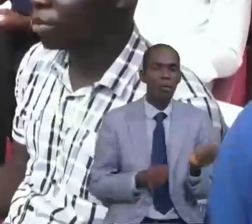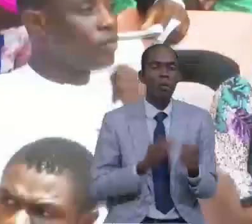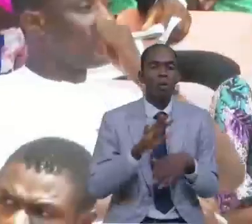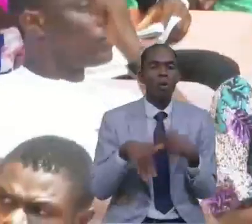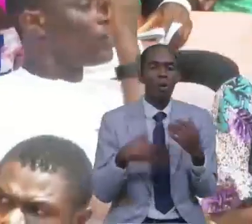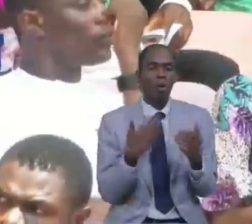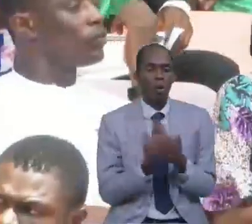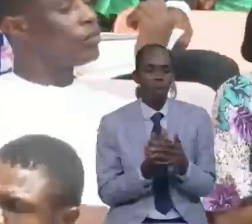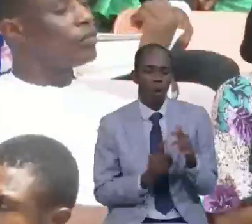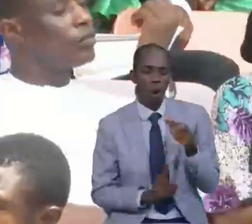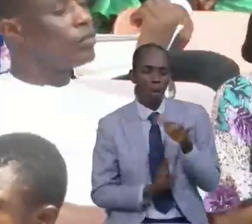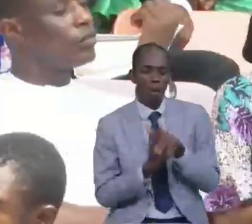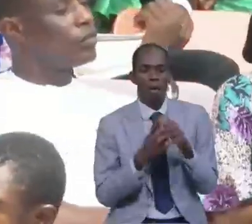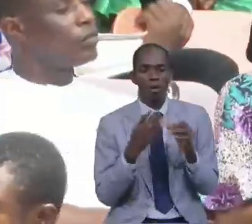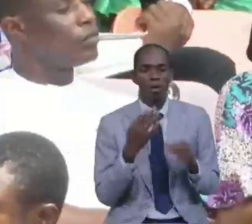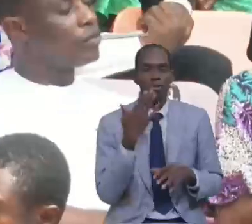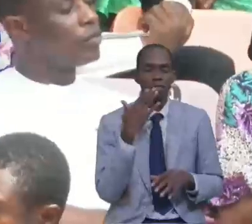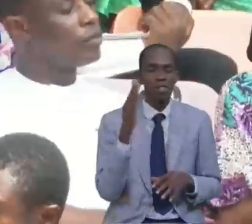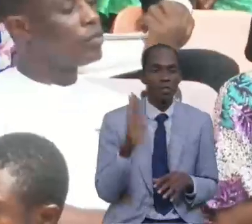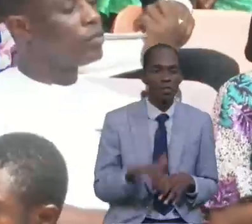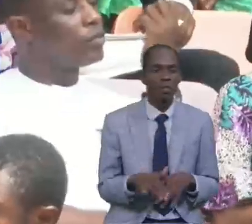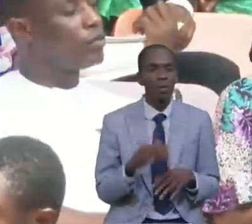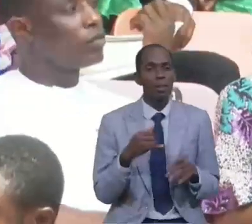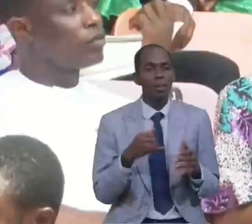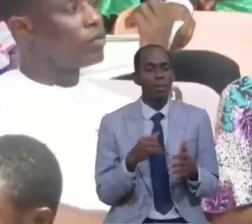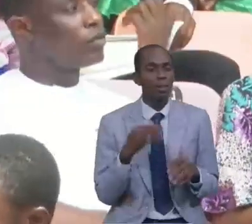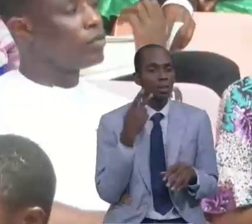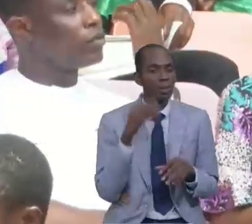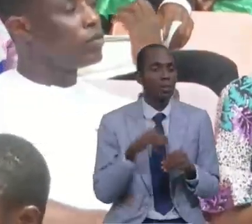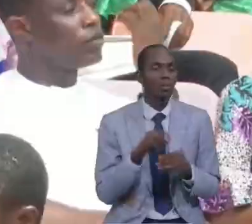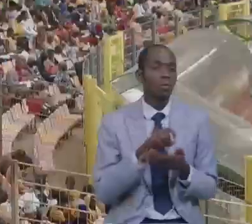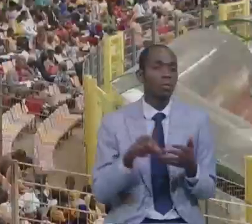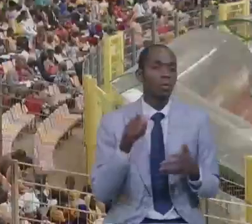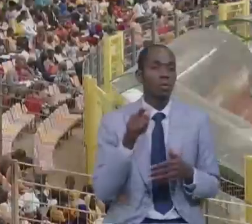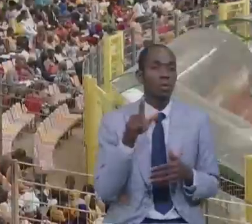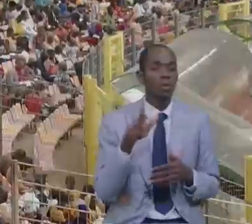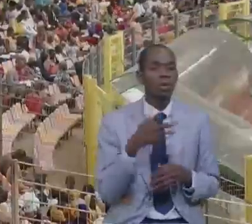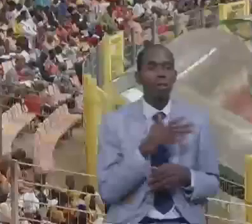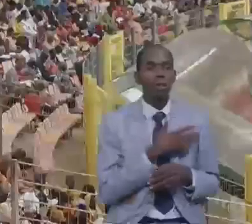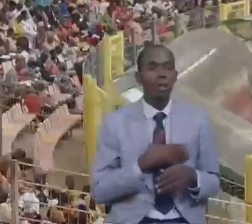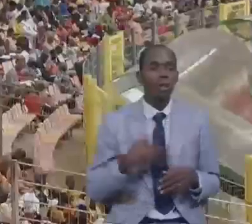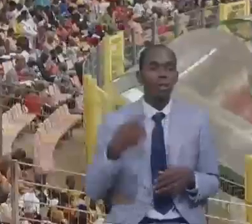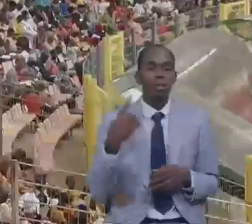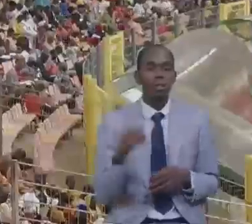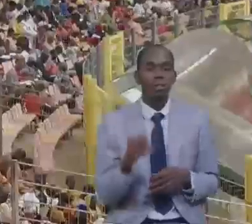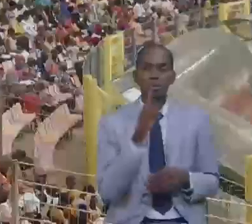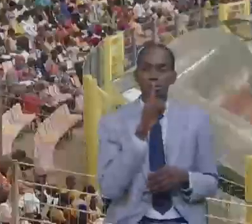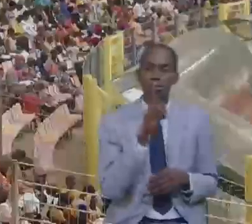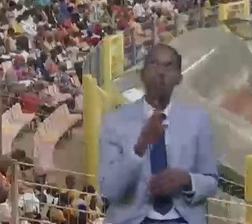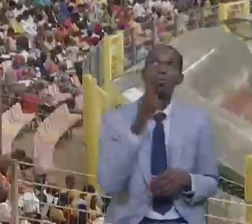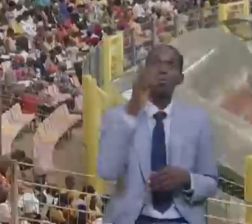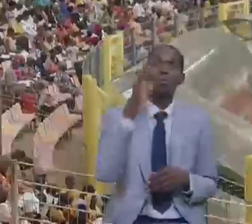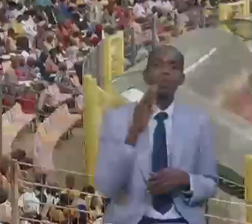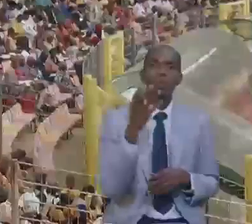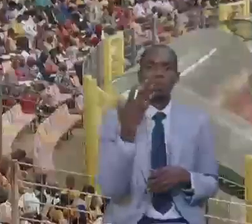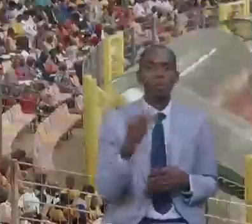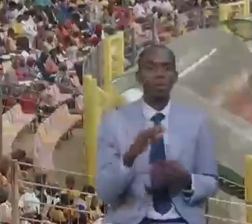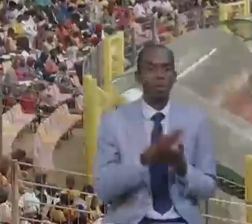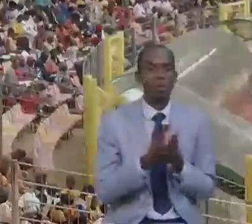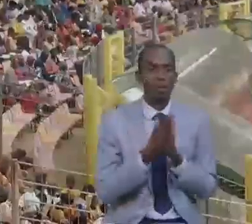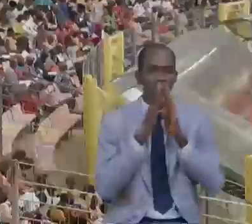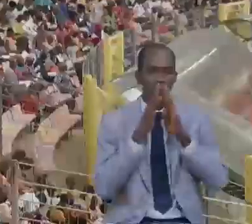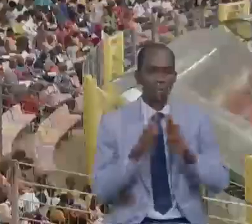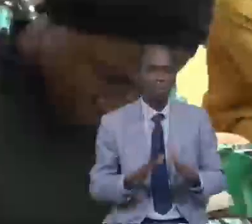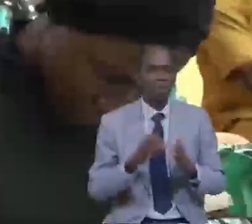peace, sanctify you. They were saved. A new experience was coming.